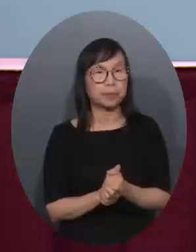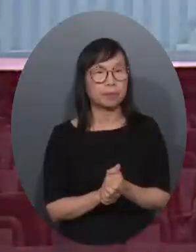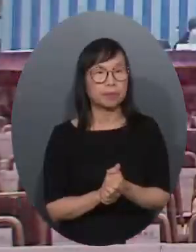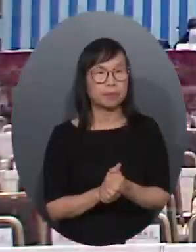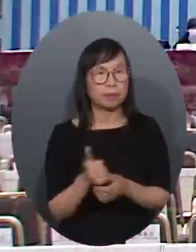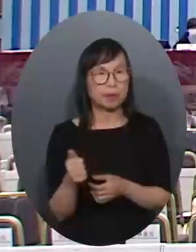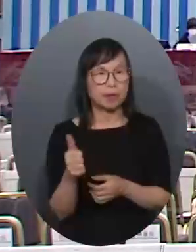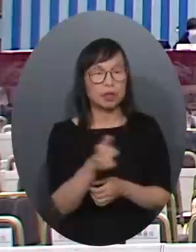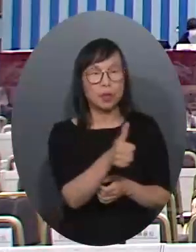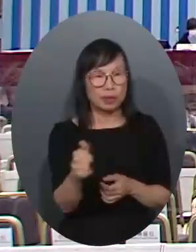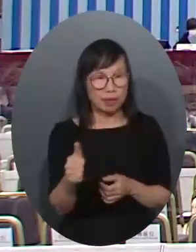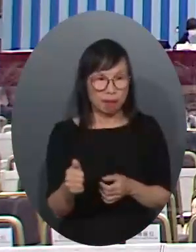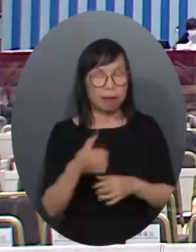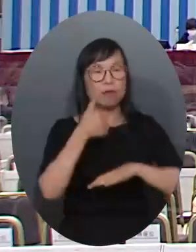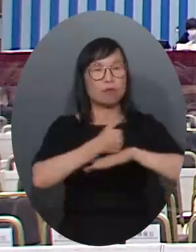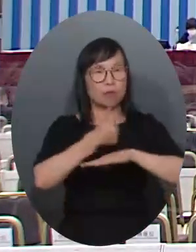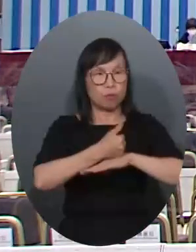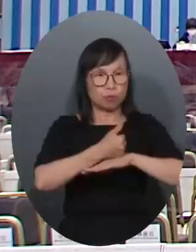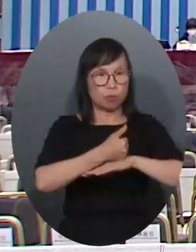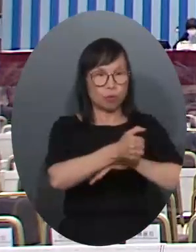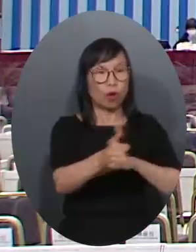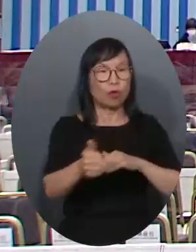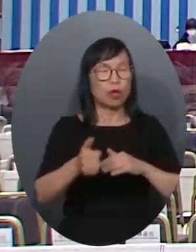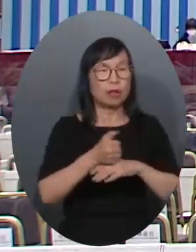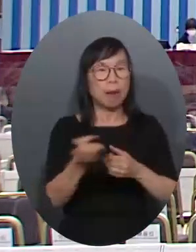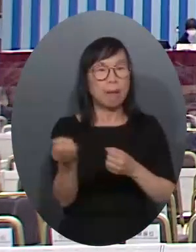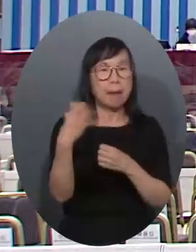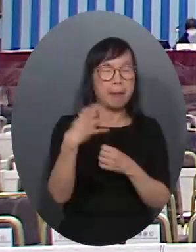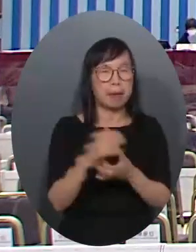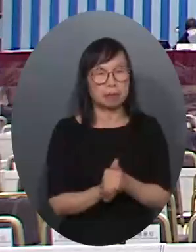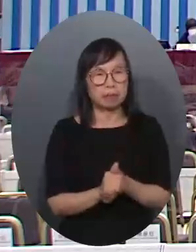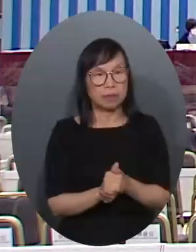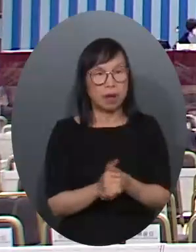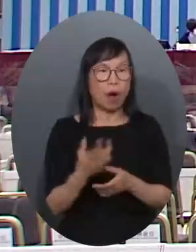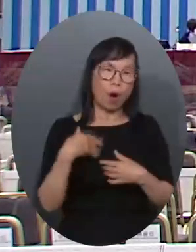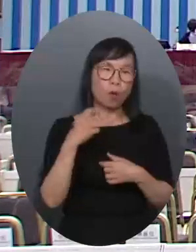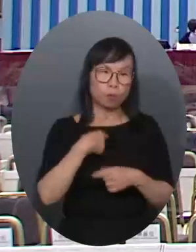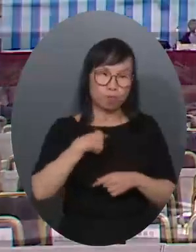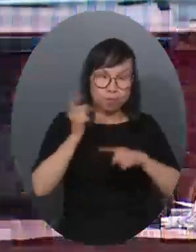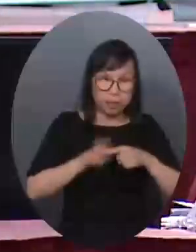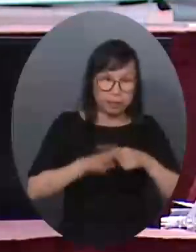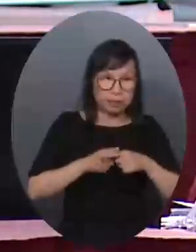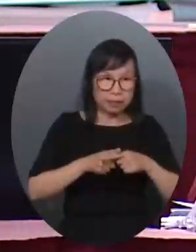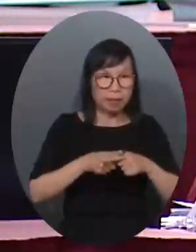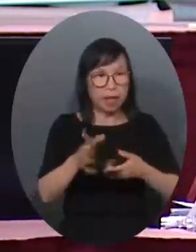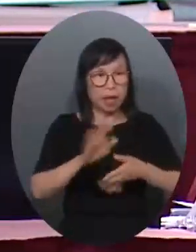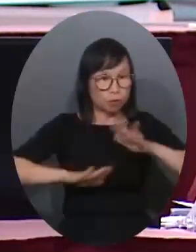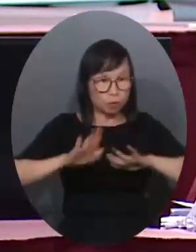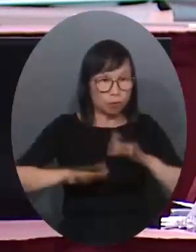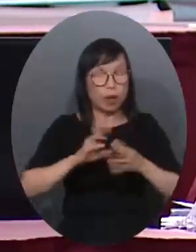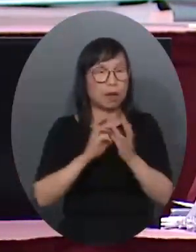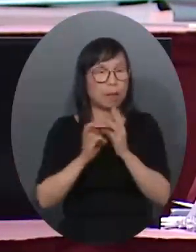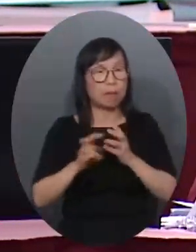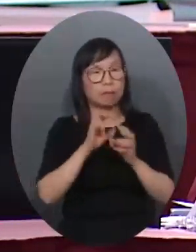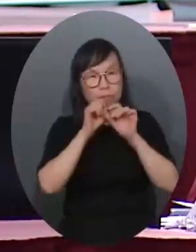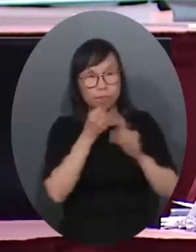Thank you, Chairman, and thank you for the question. We do take our disclosure obligations very seriously. And so in relation to the concern raised by the